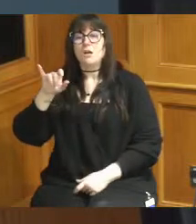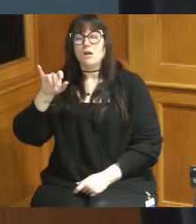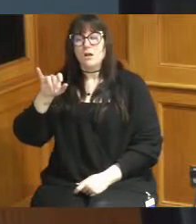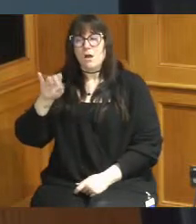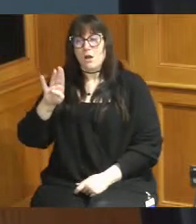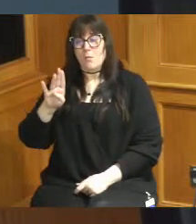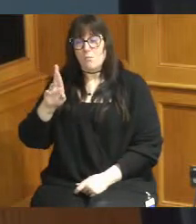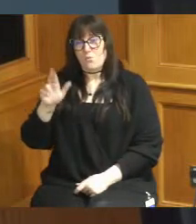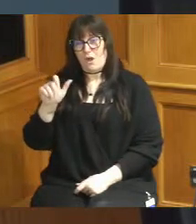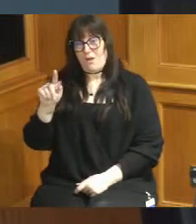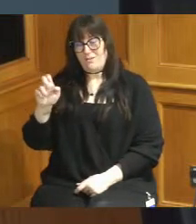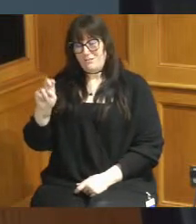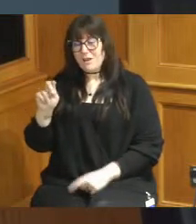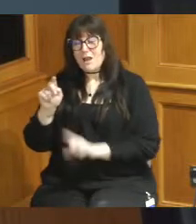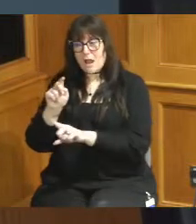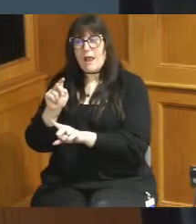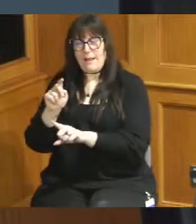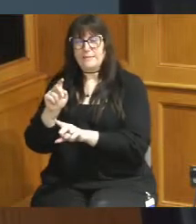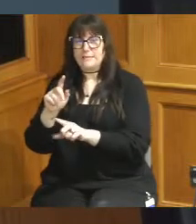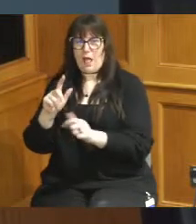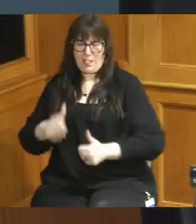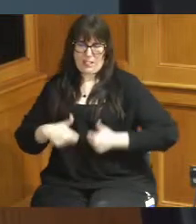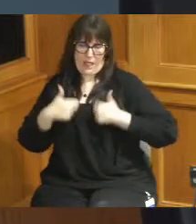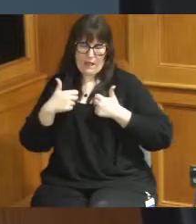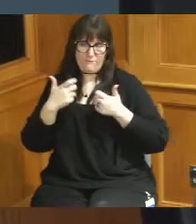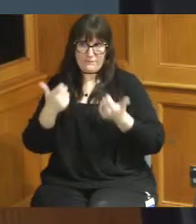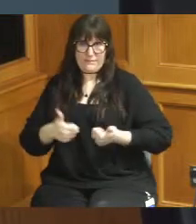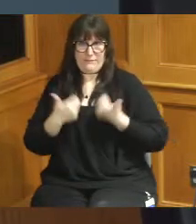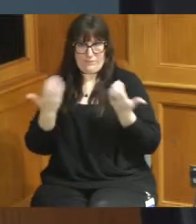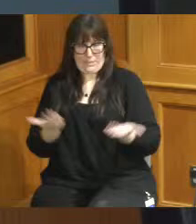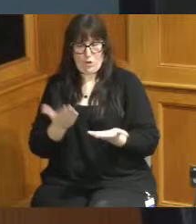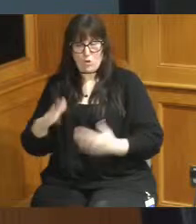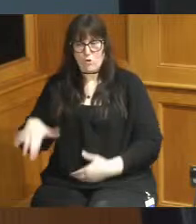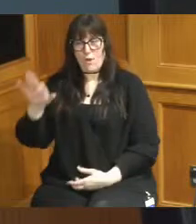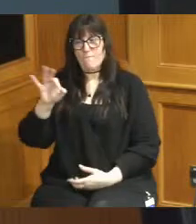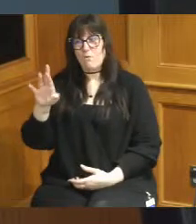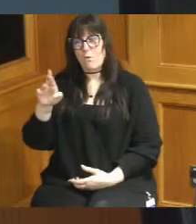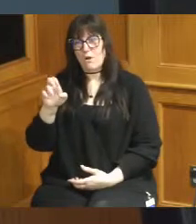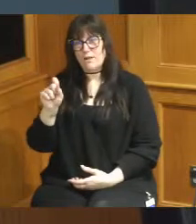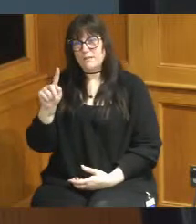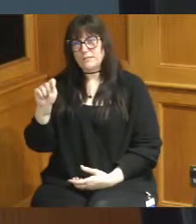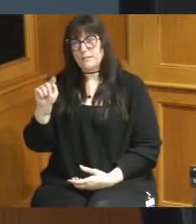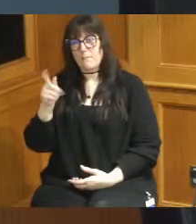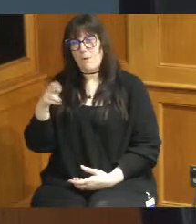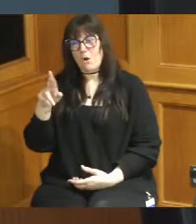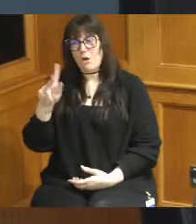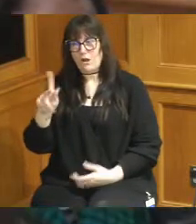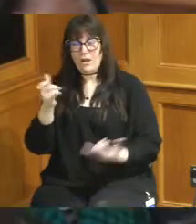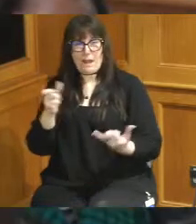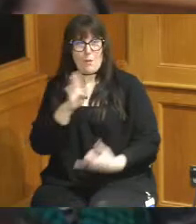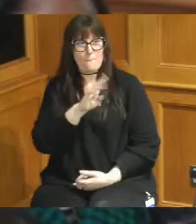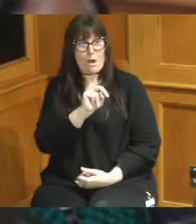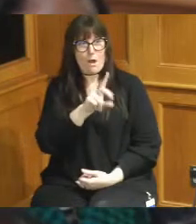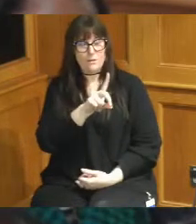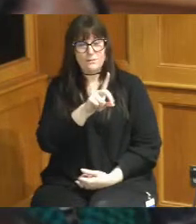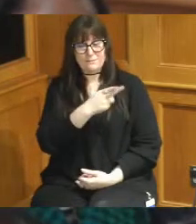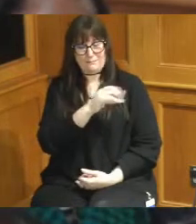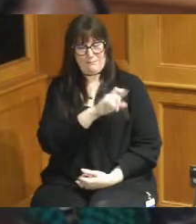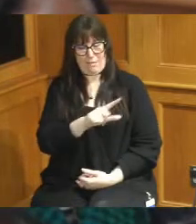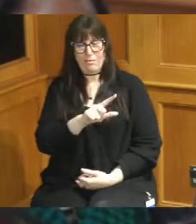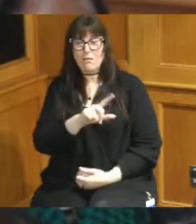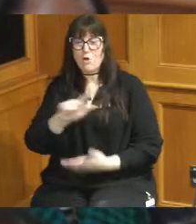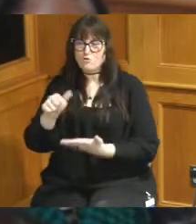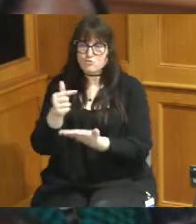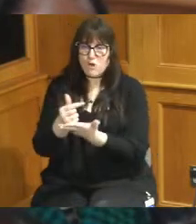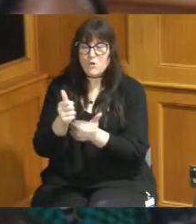is a lifelong resident of Hamilton County, growing up in Forest Park and now residing in Bond Hill. And whereas Judge Trotter Bratton